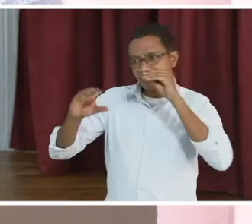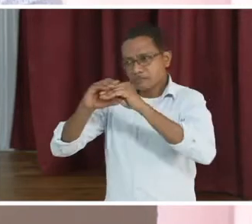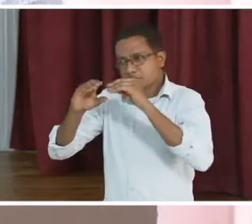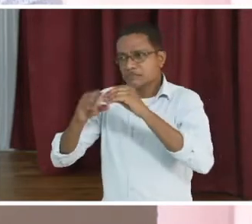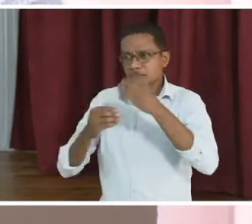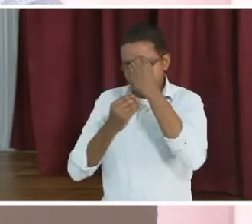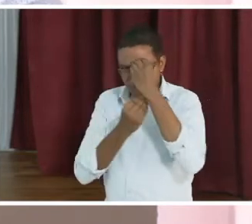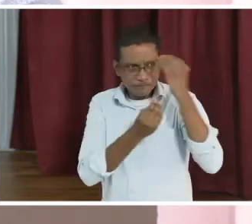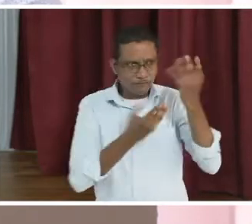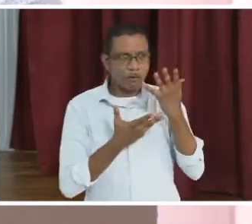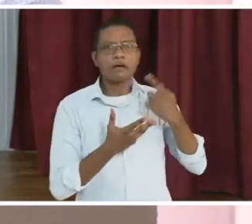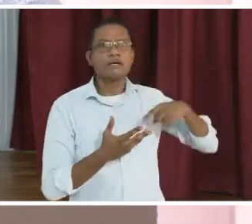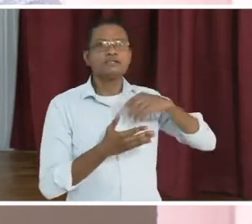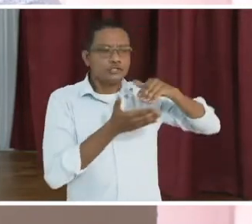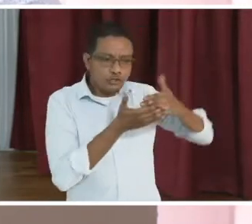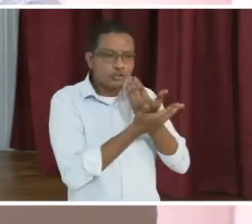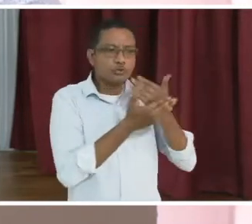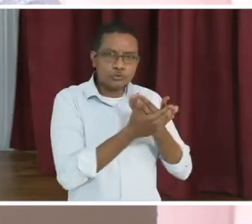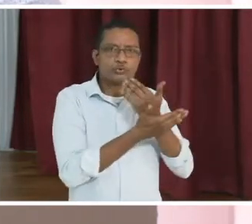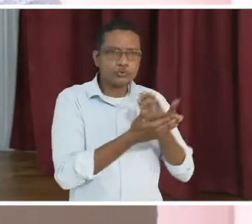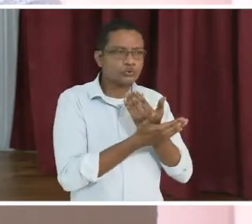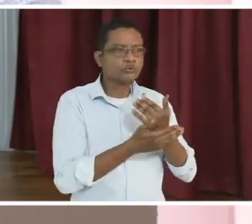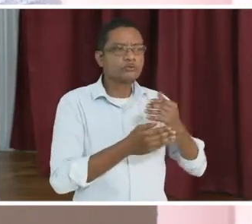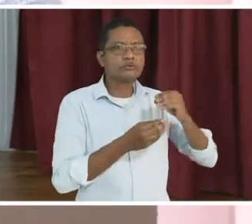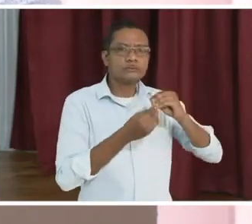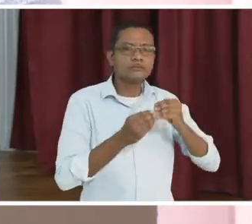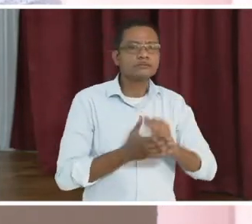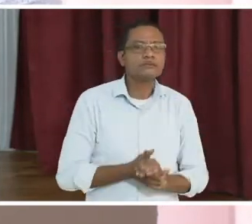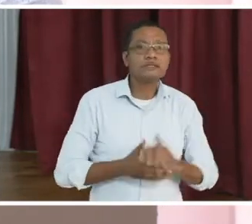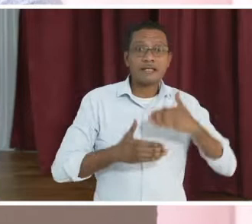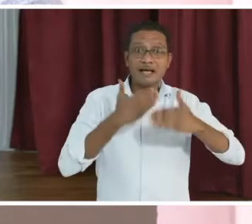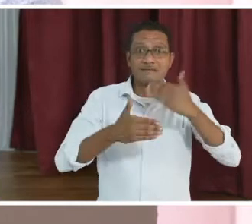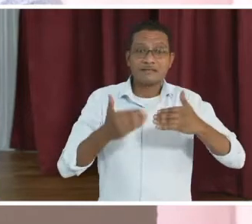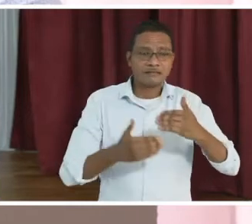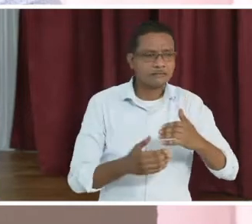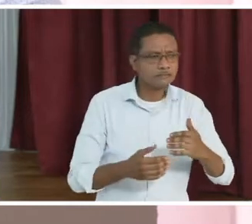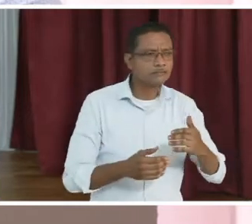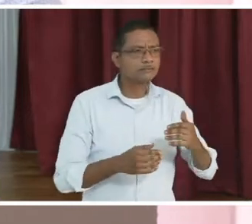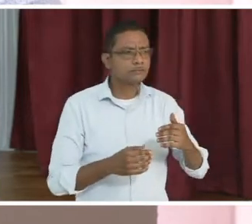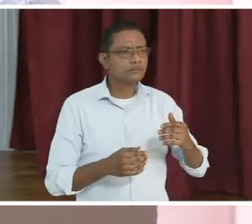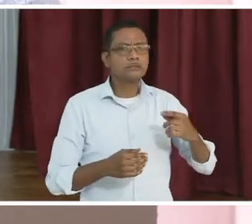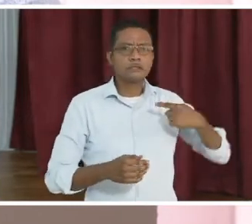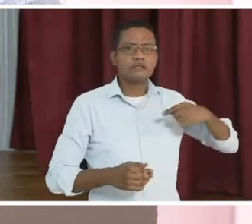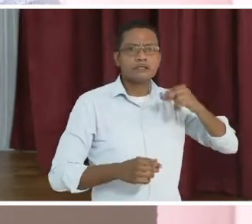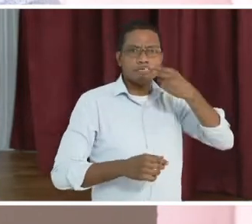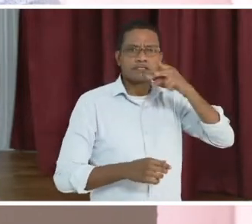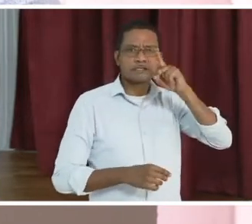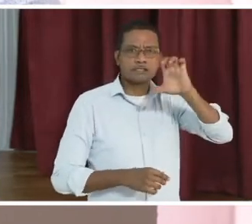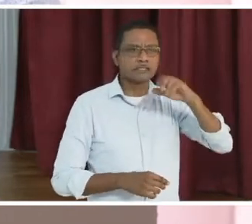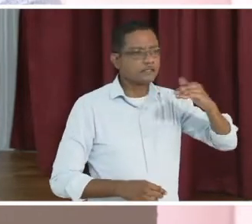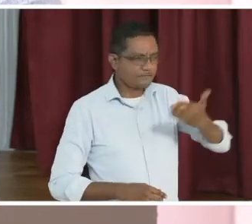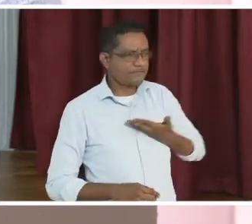there's where the screening process begins at the HDC. So you attend a preliminary assessment